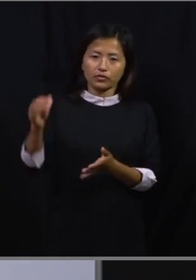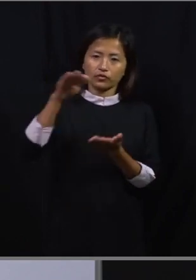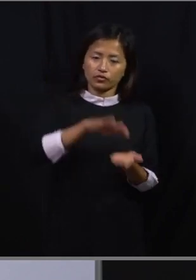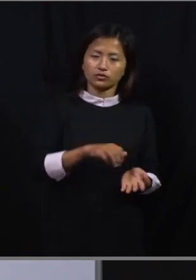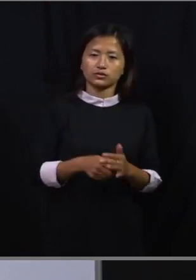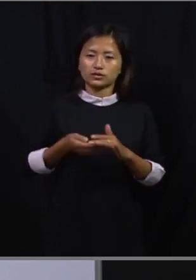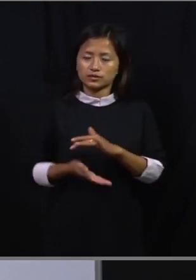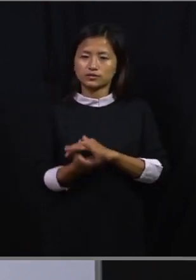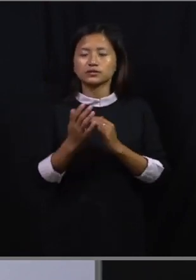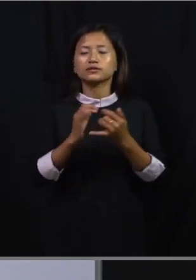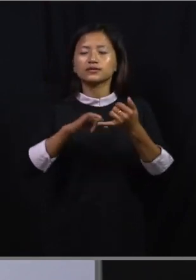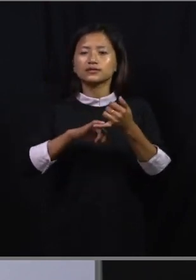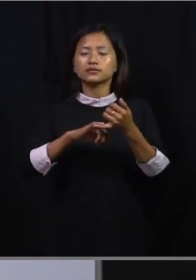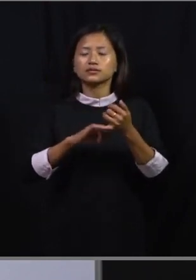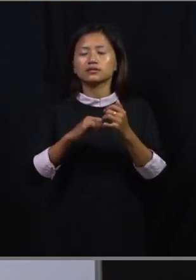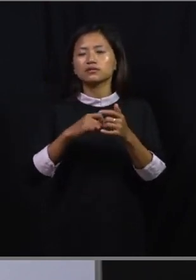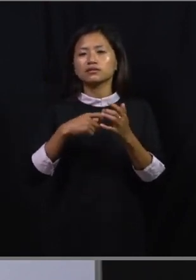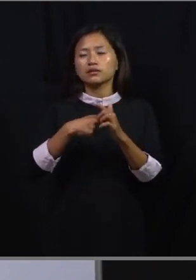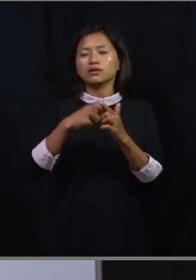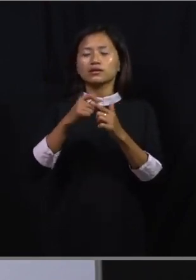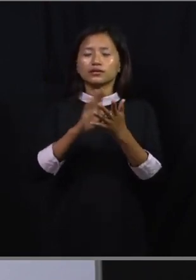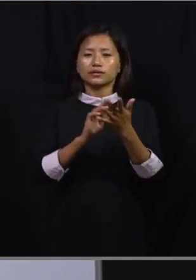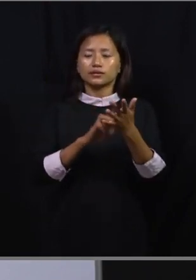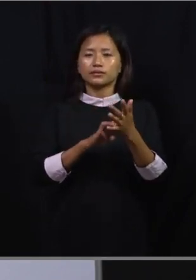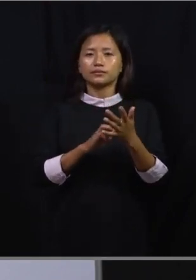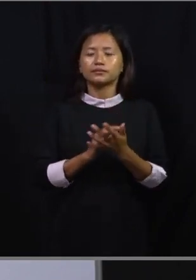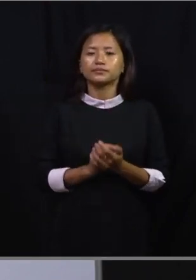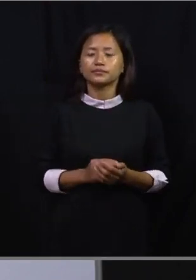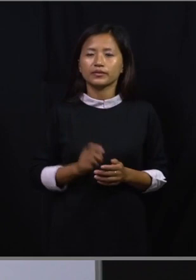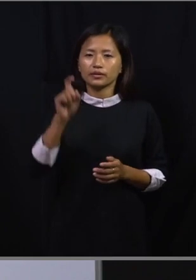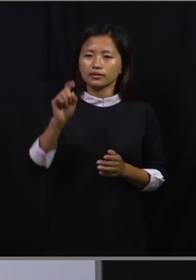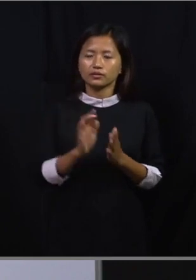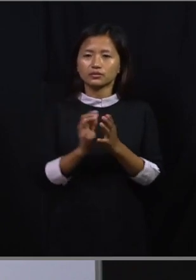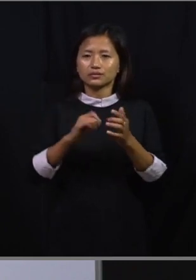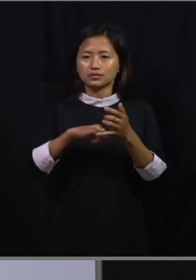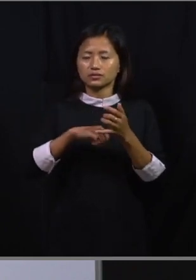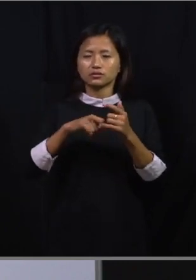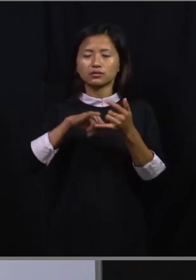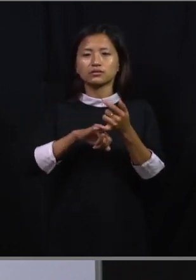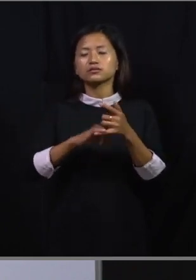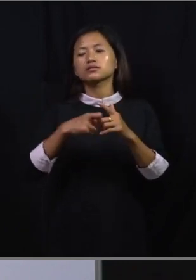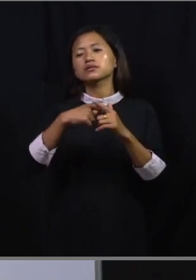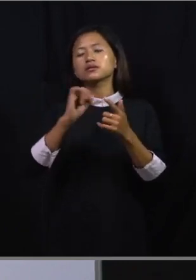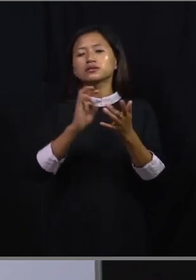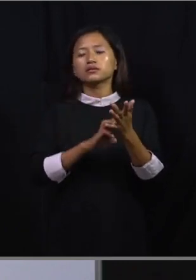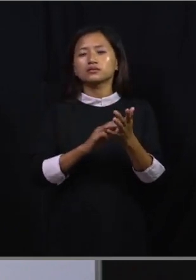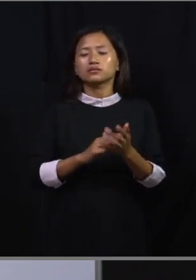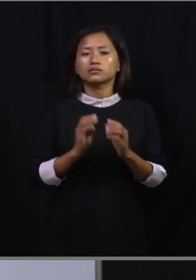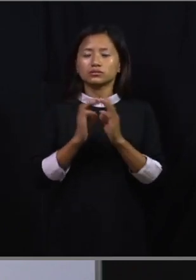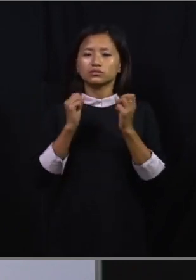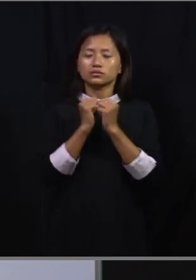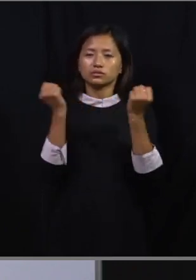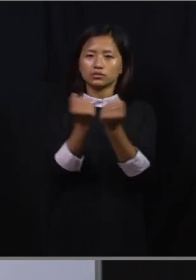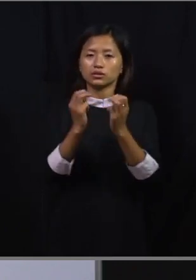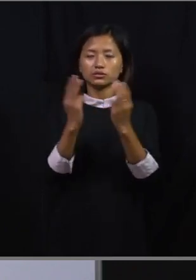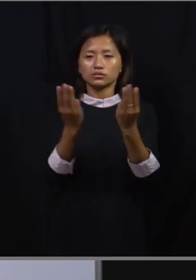needed welfare scheme. Okay, there was a huge increase of people needing the scheme, but the social welfare scheme was not in a